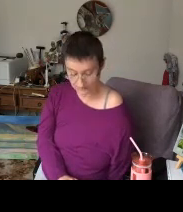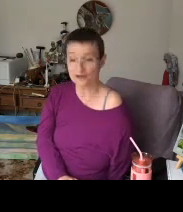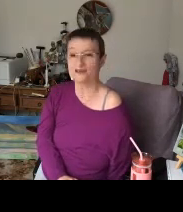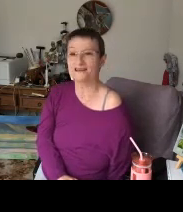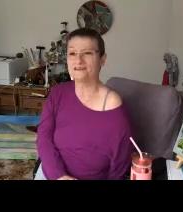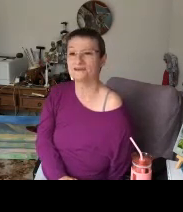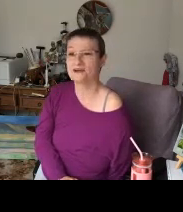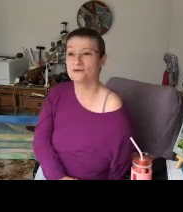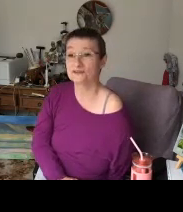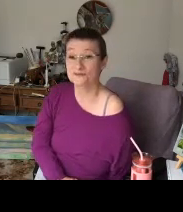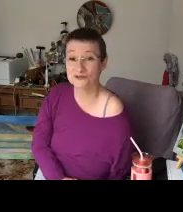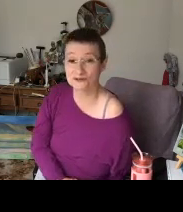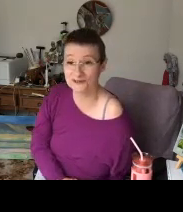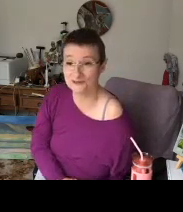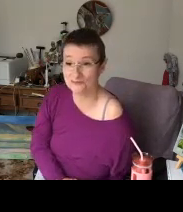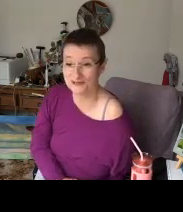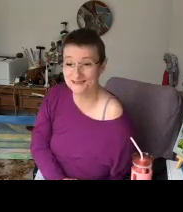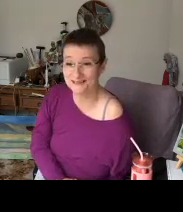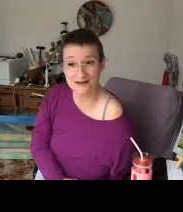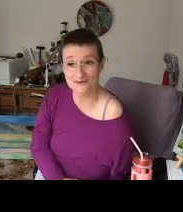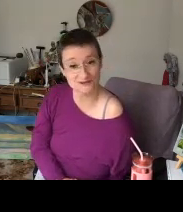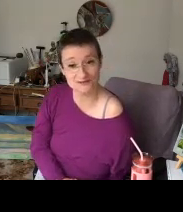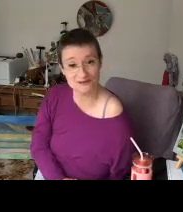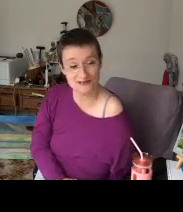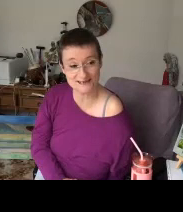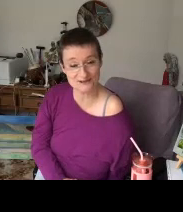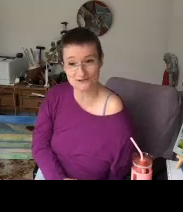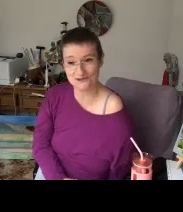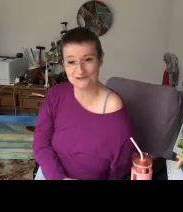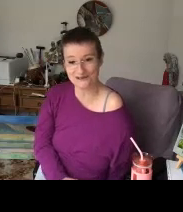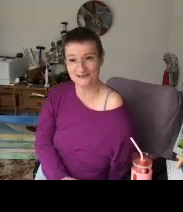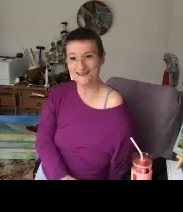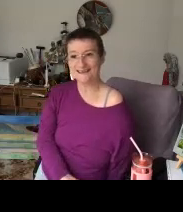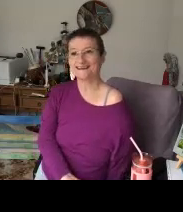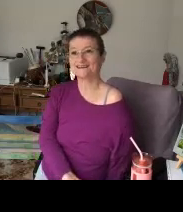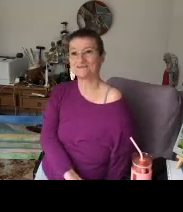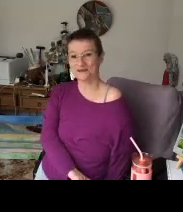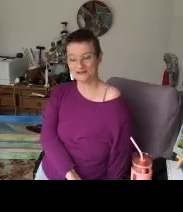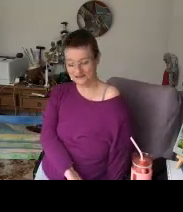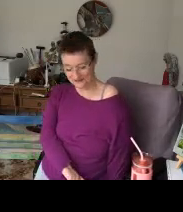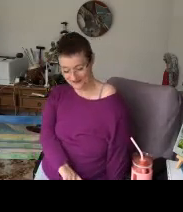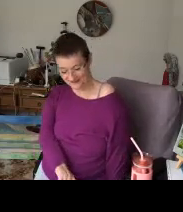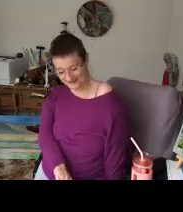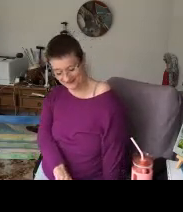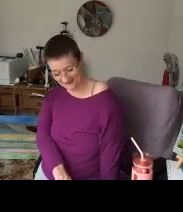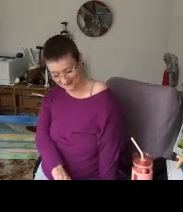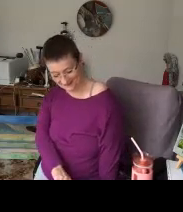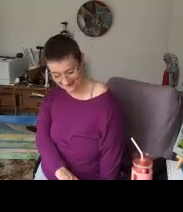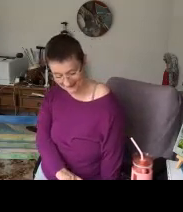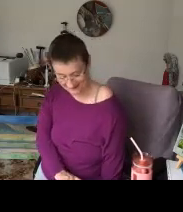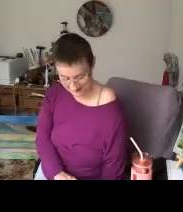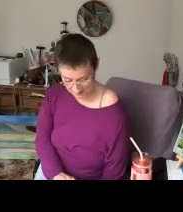what's it, Tony Heaton, which I'm sure you've been to his talk as well earlier in this